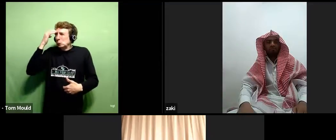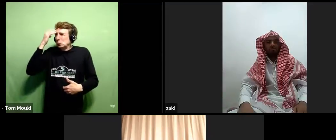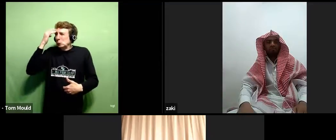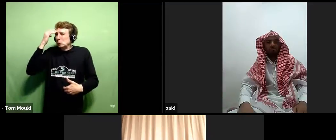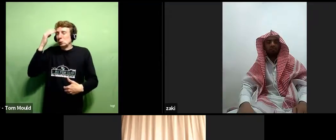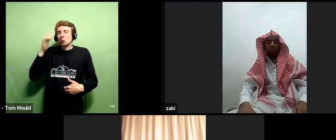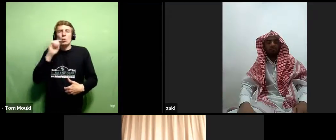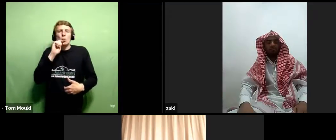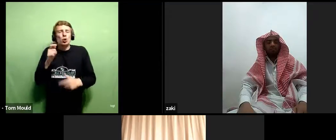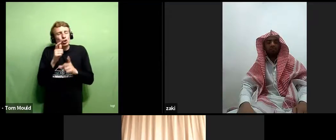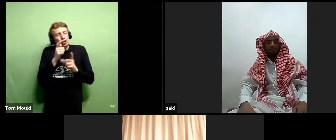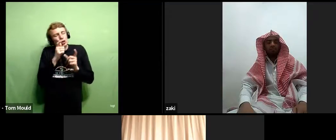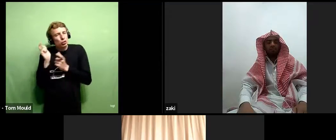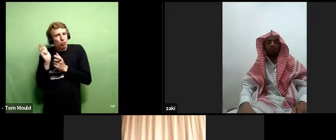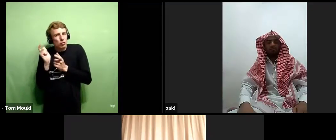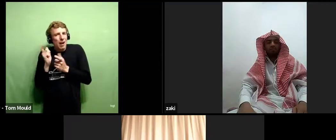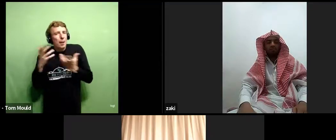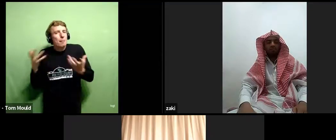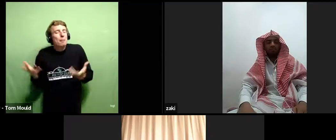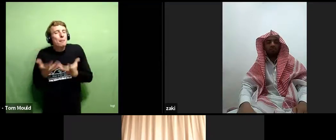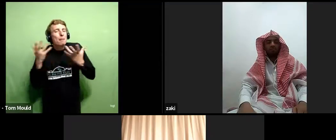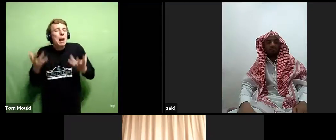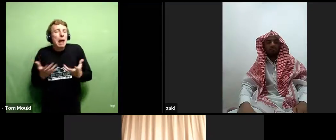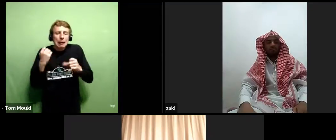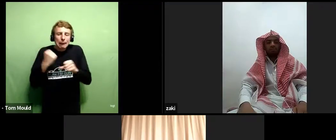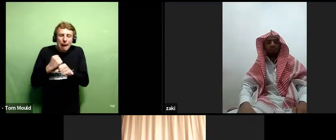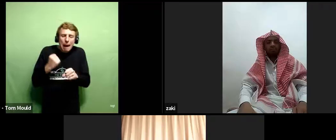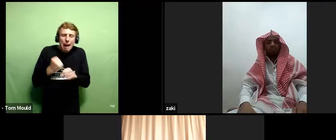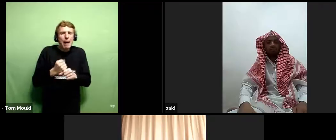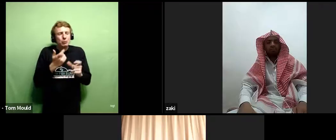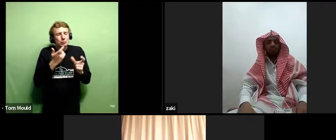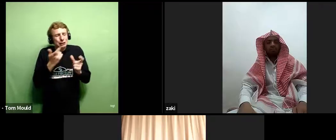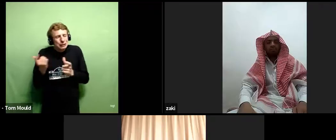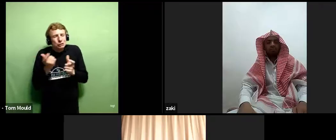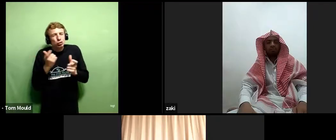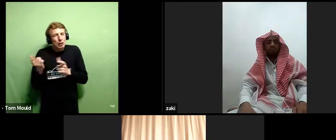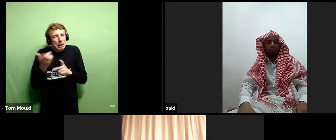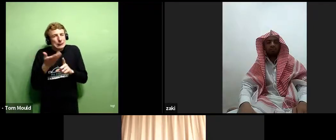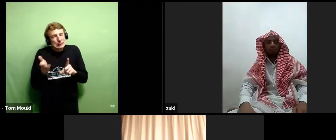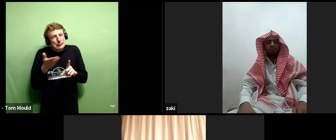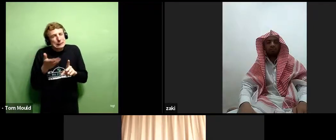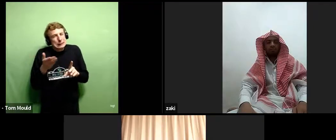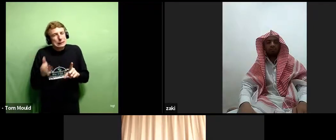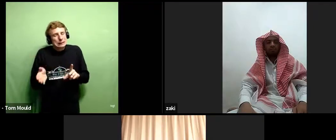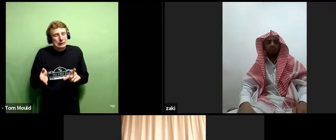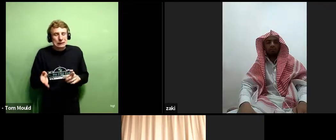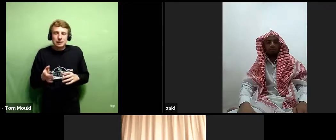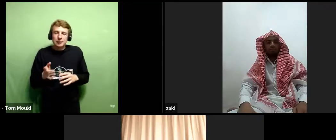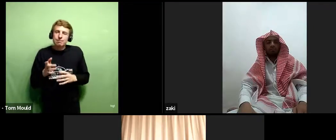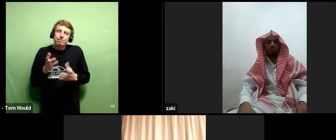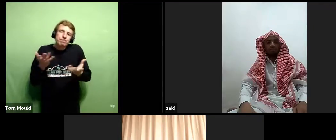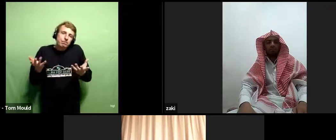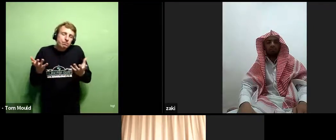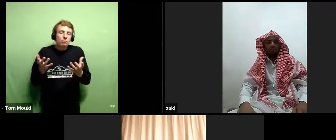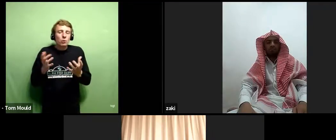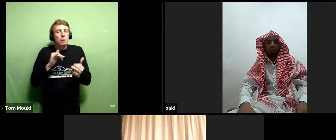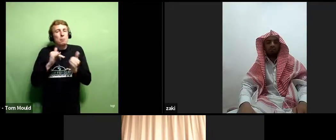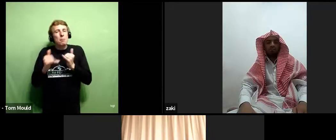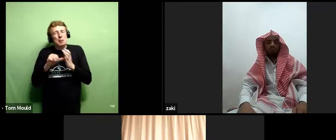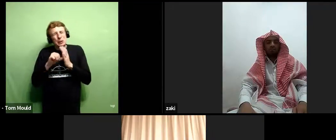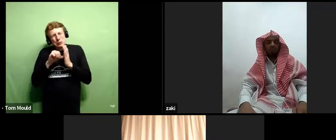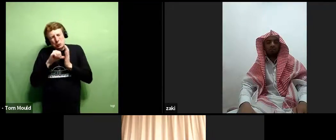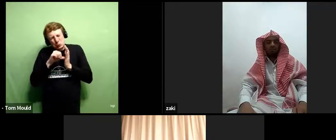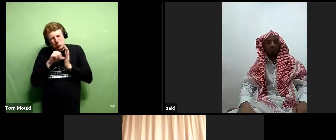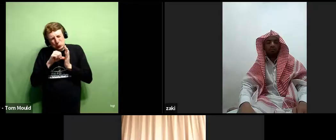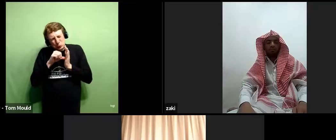So, but if it comes to an extent where it's very, very difficult, then the children who are